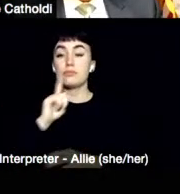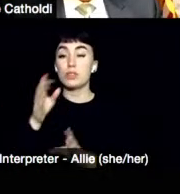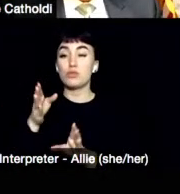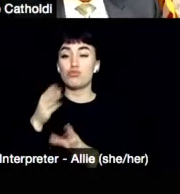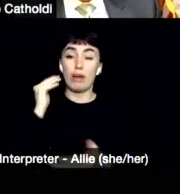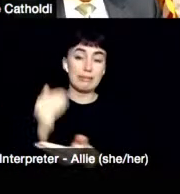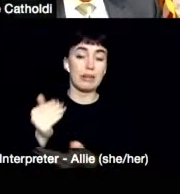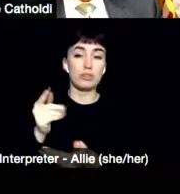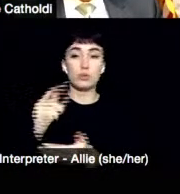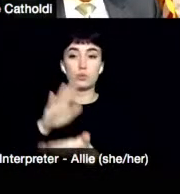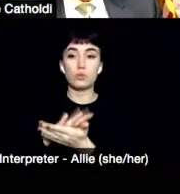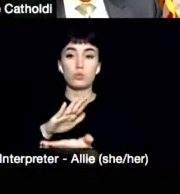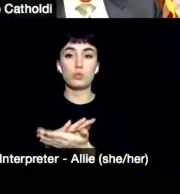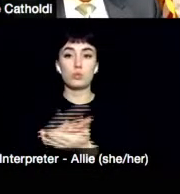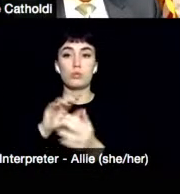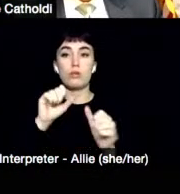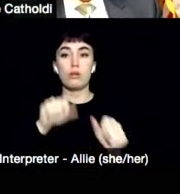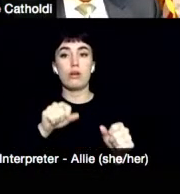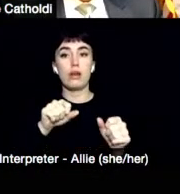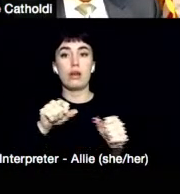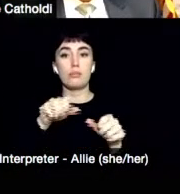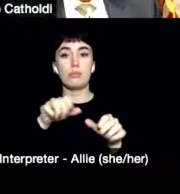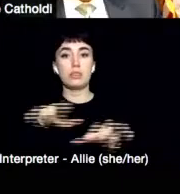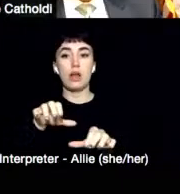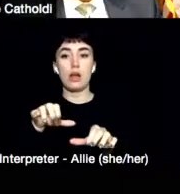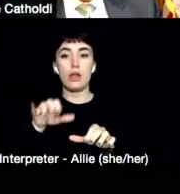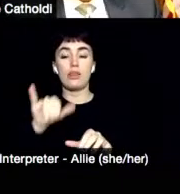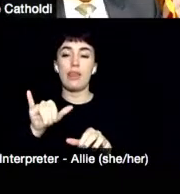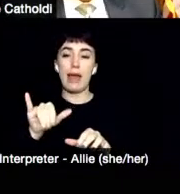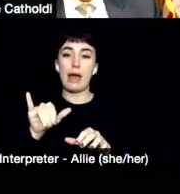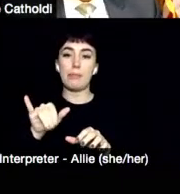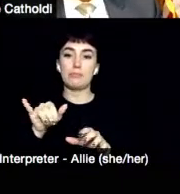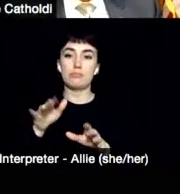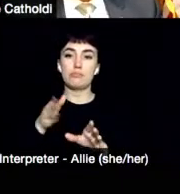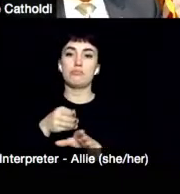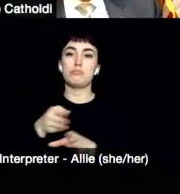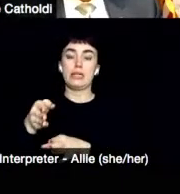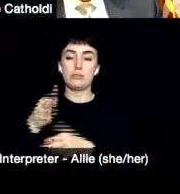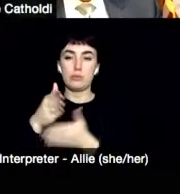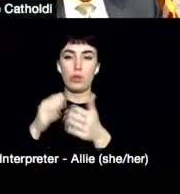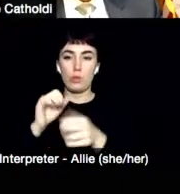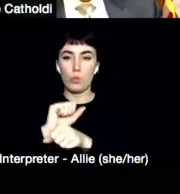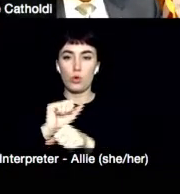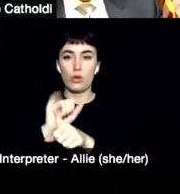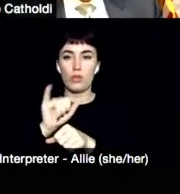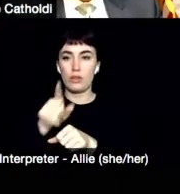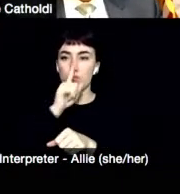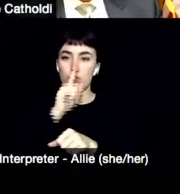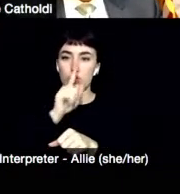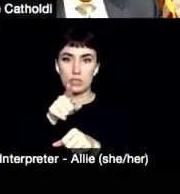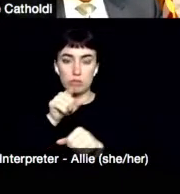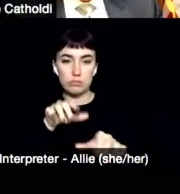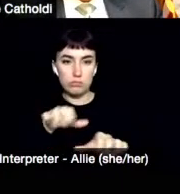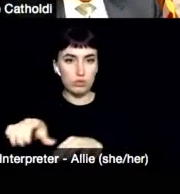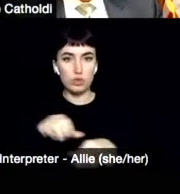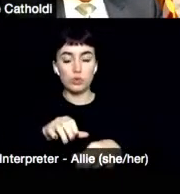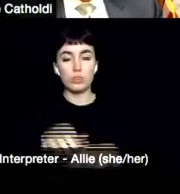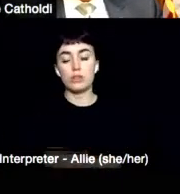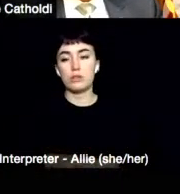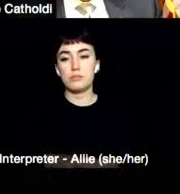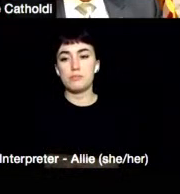can also be done. That, again, that primary work, the work that you're really doing